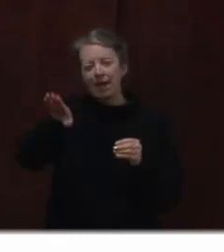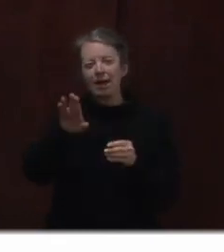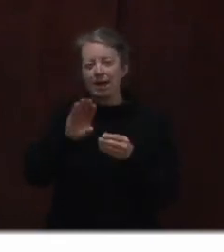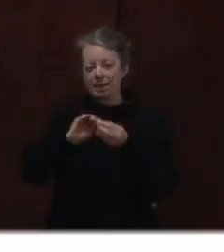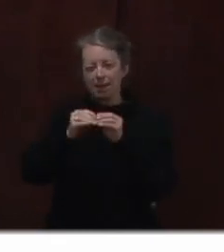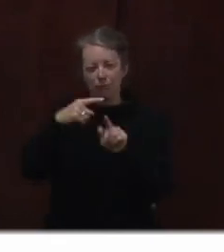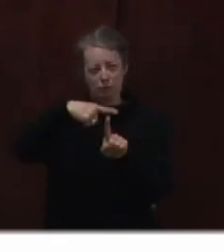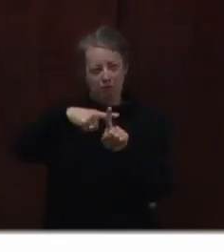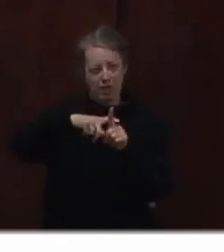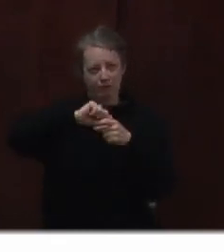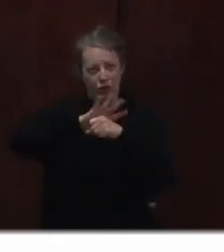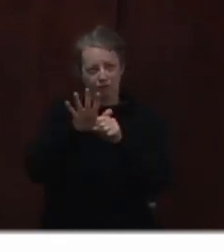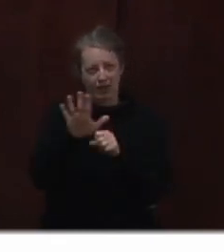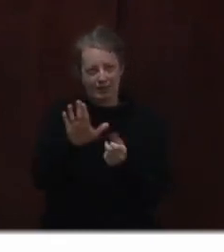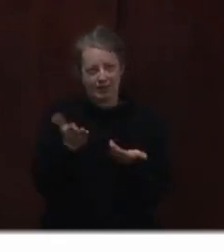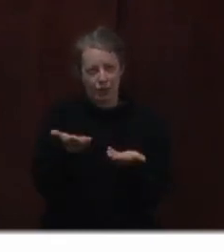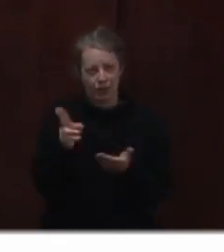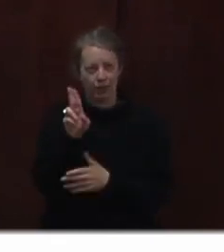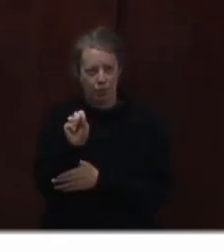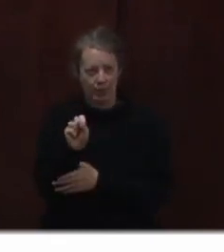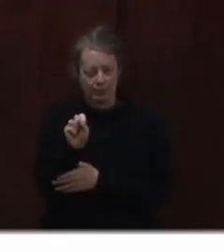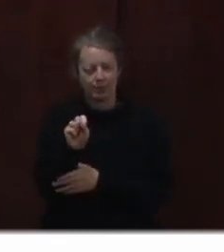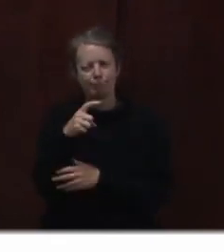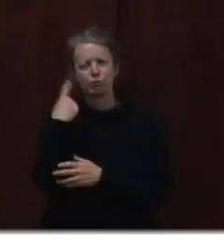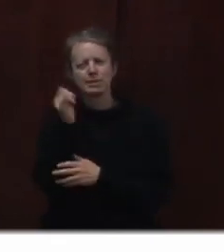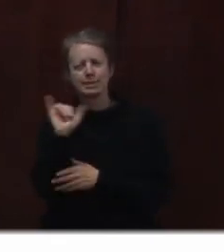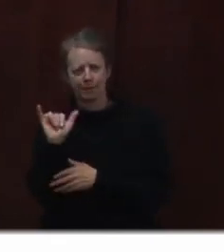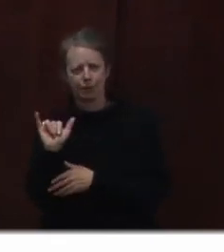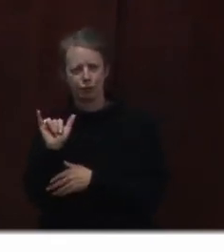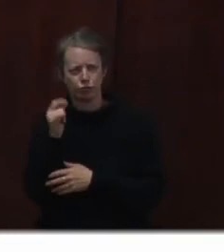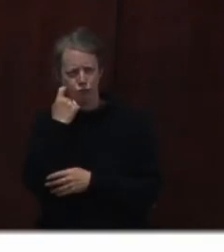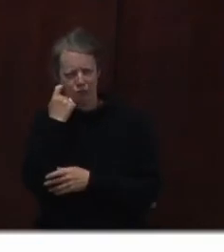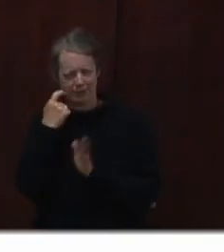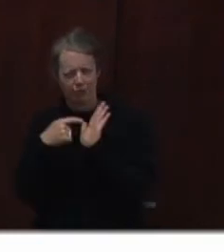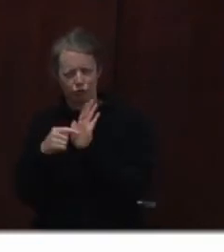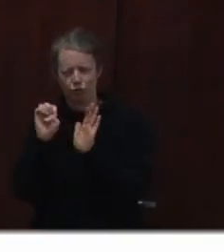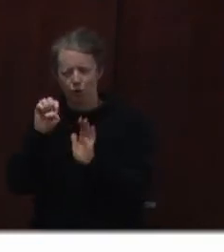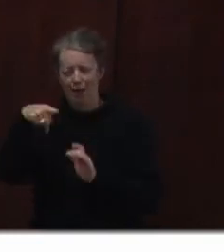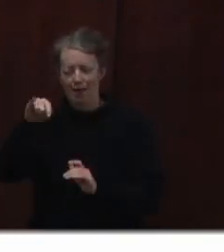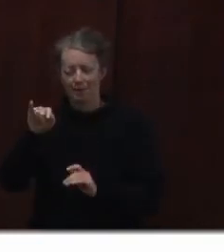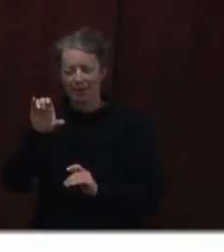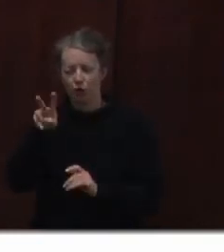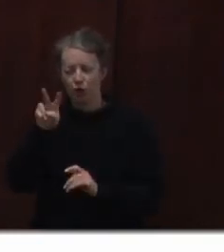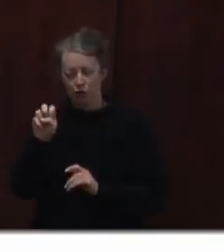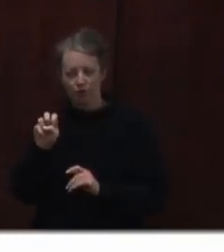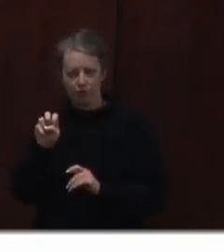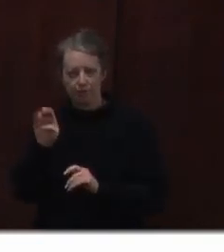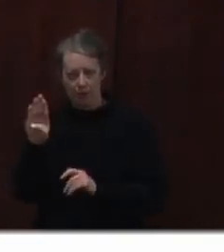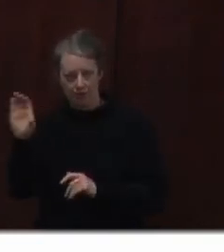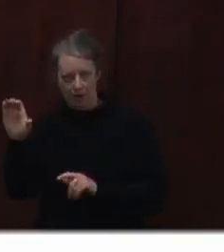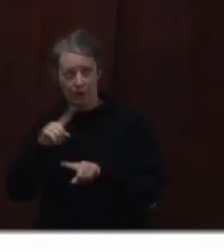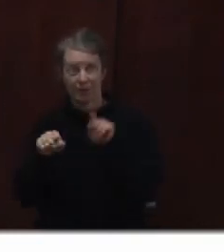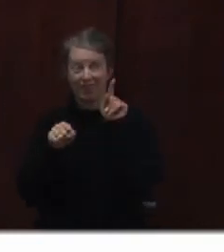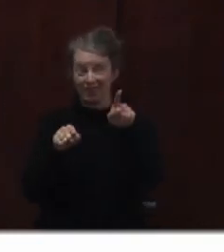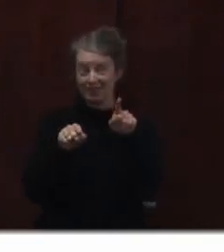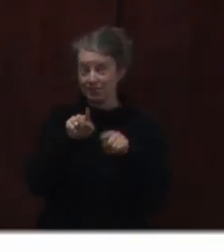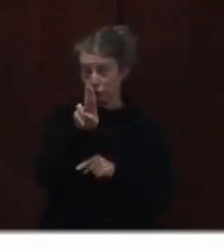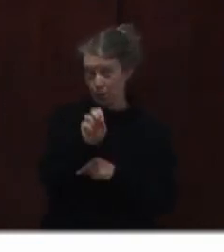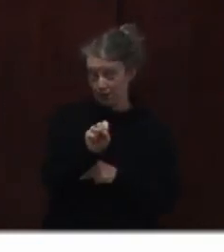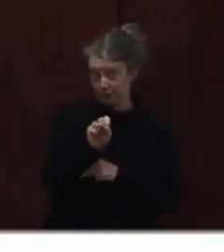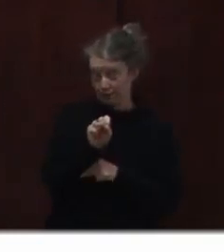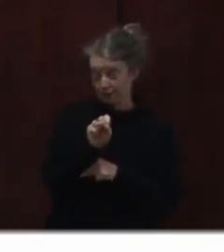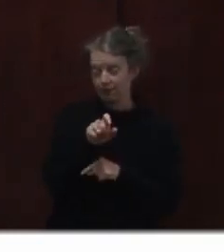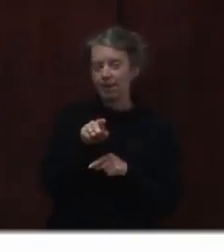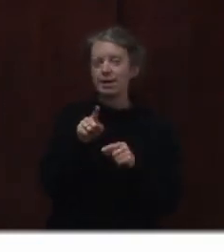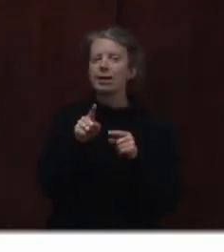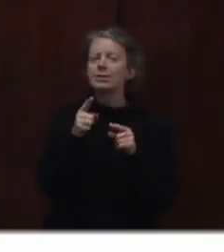that Ms. Saunders showed about Buncombe County. And I pointed out to show that we are seeing a rapid decline in cases across the country. But